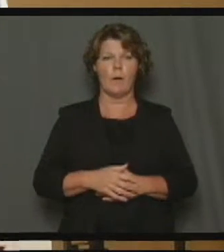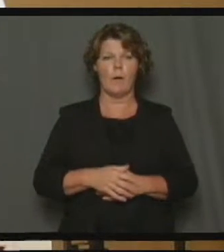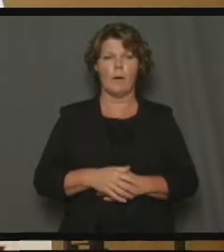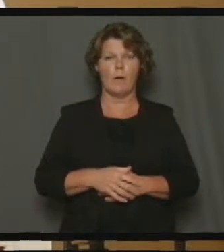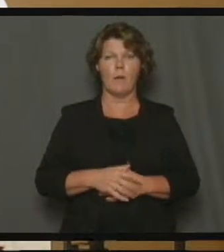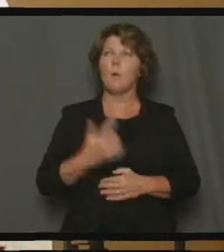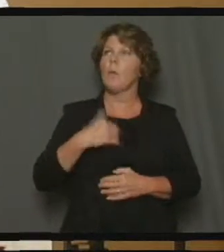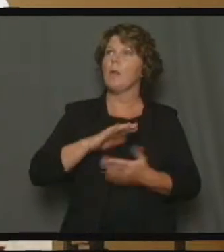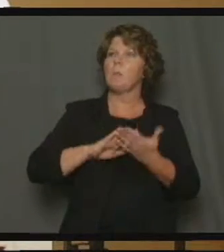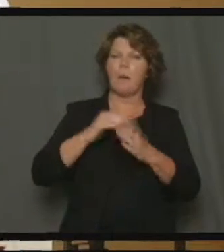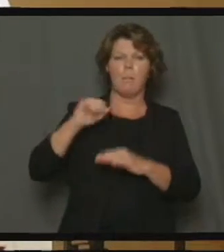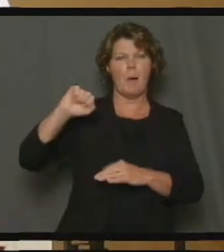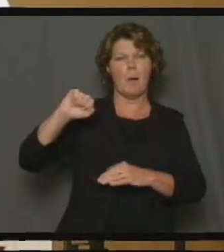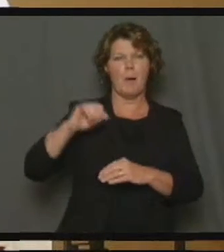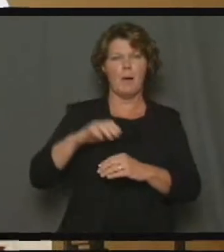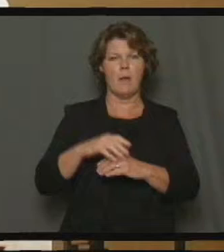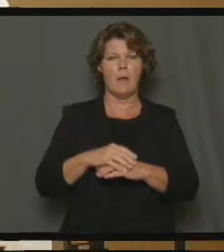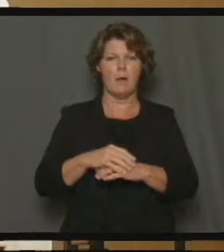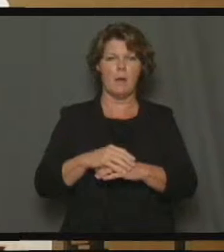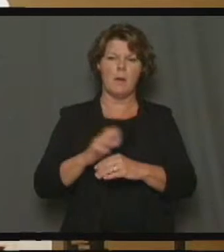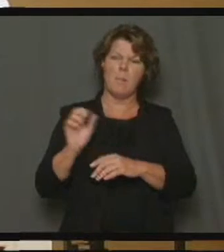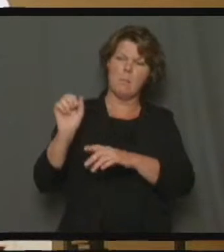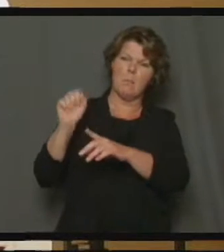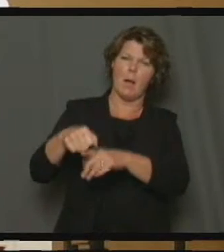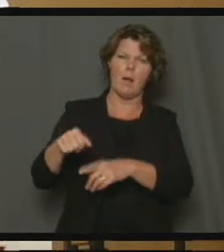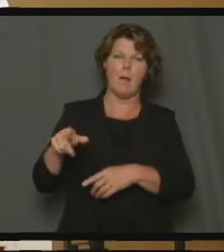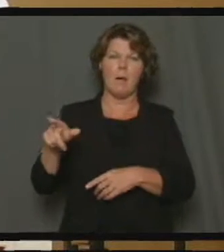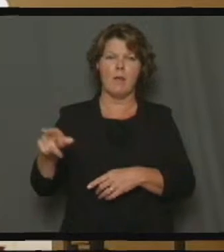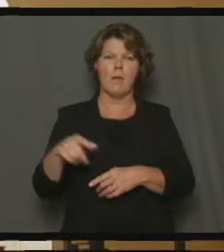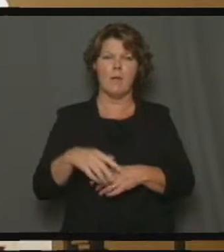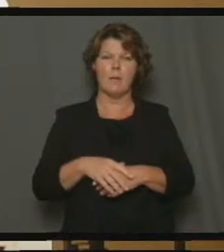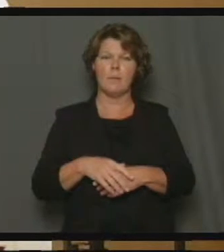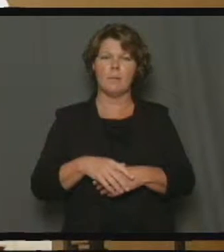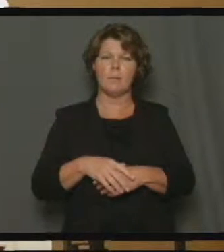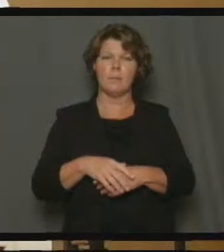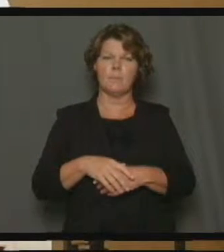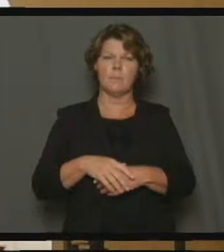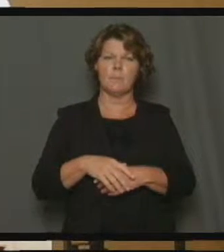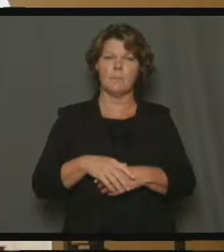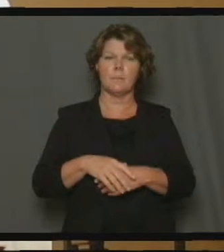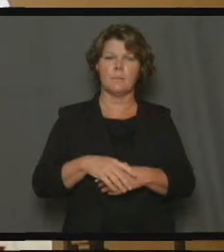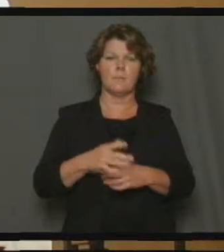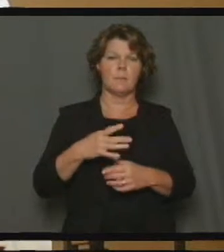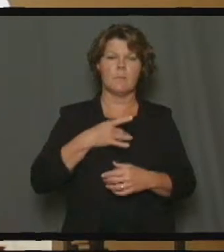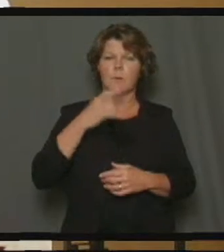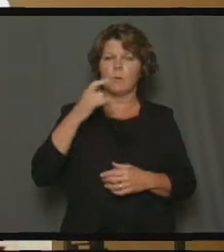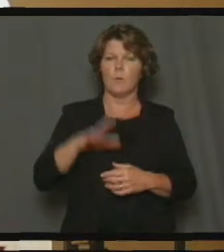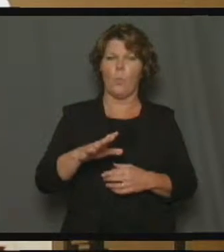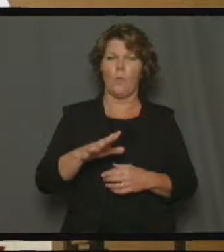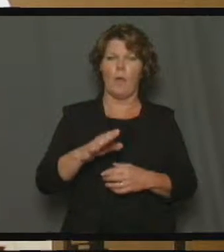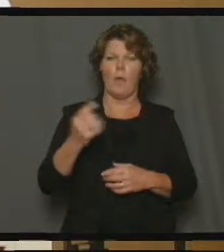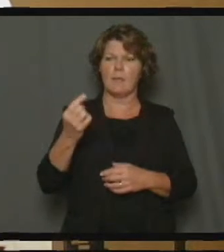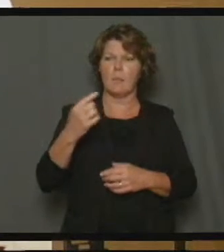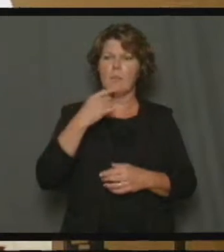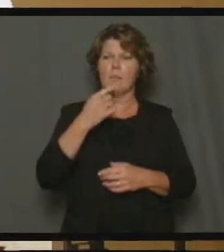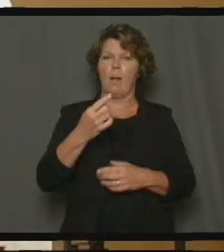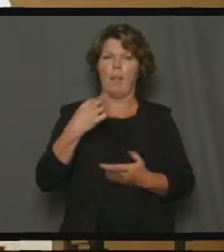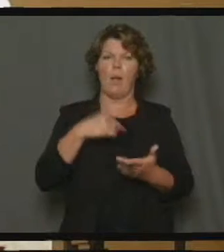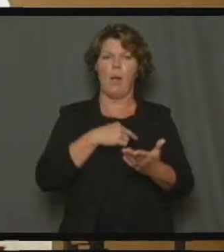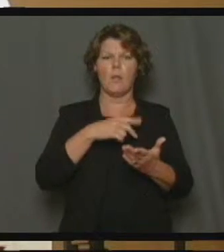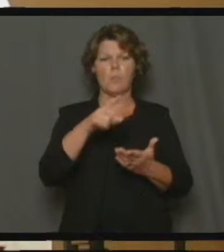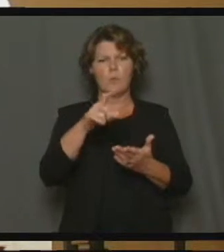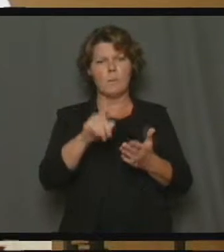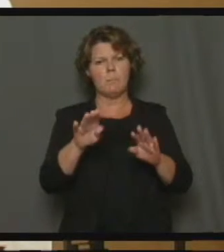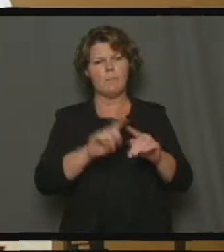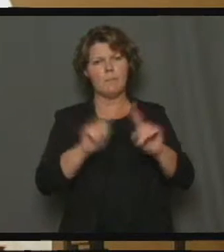become defensive, or we try to overrule whoever is calling us into question. We don't like to hear someone tell us, "Clean up your